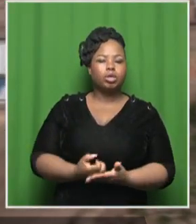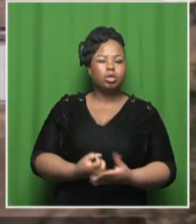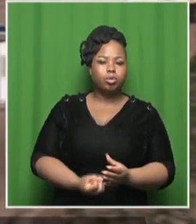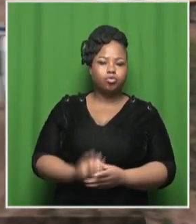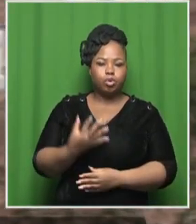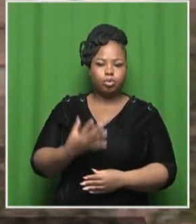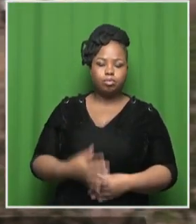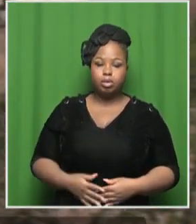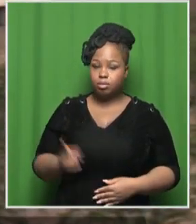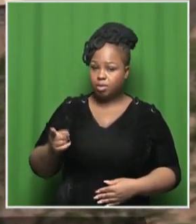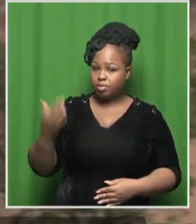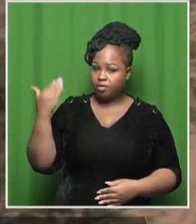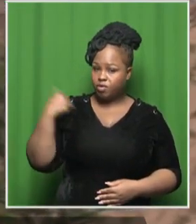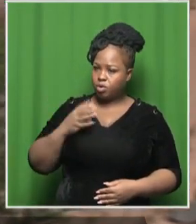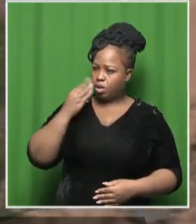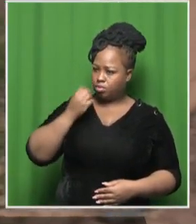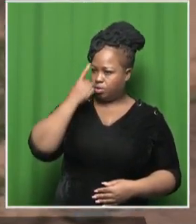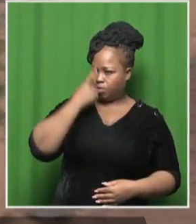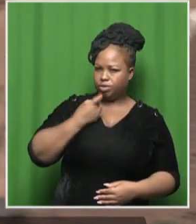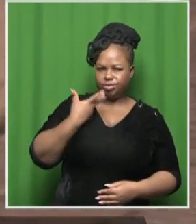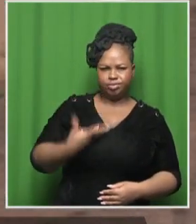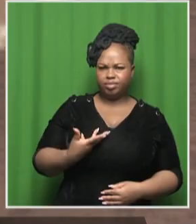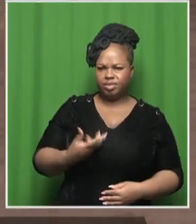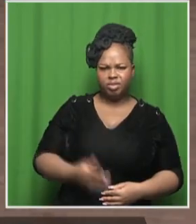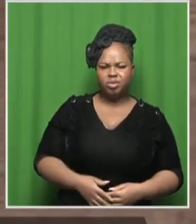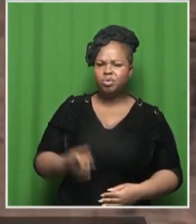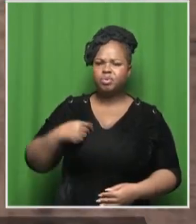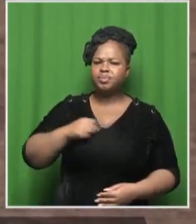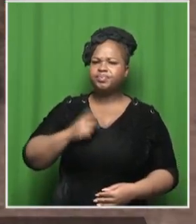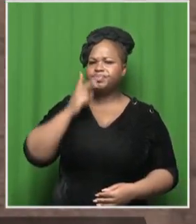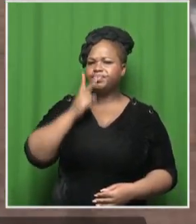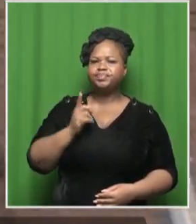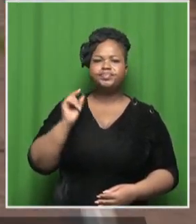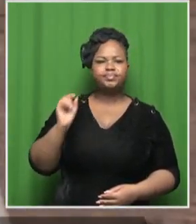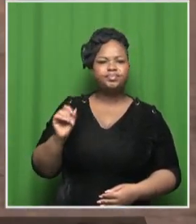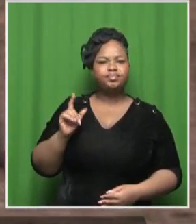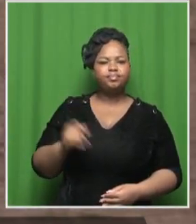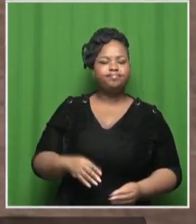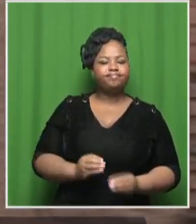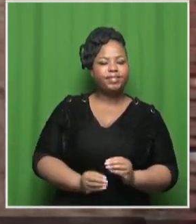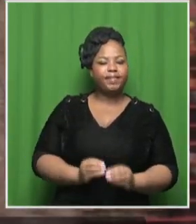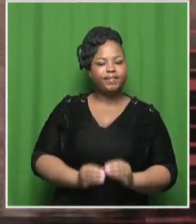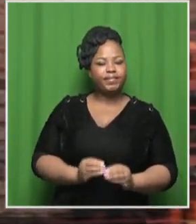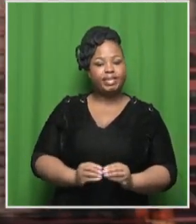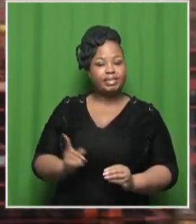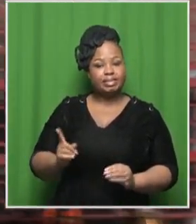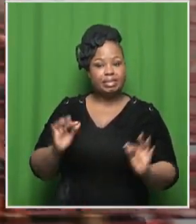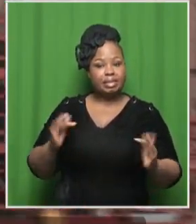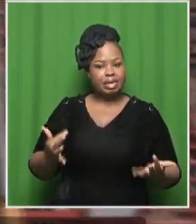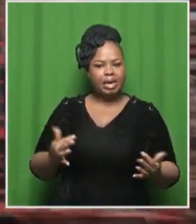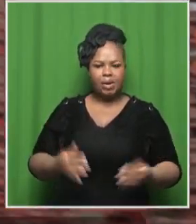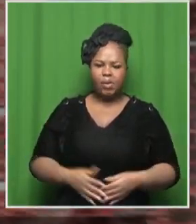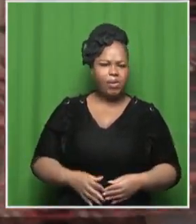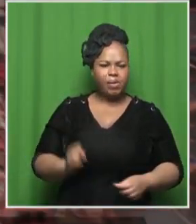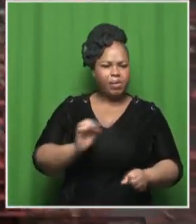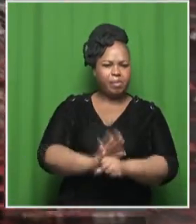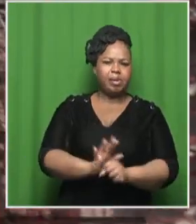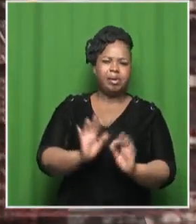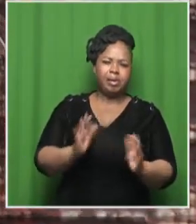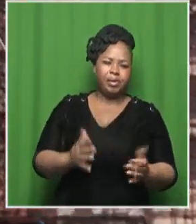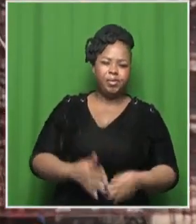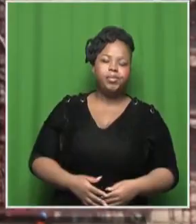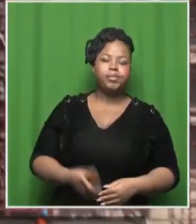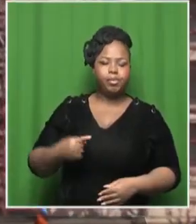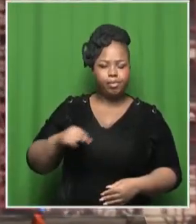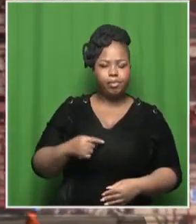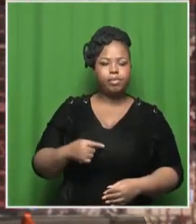growth. But you asked me a question earlier. You said, we've seen this construction mafia. How has it been affected? We have been